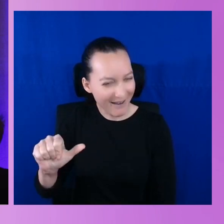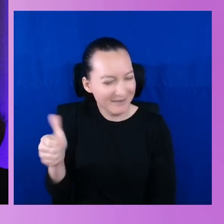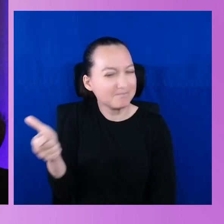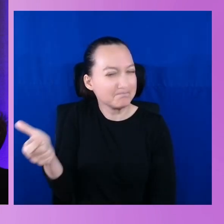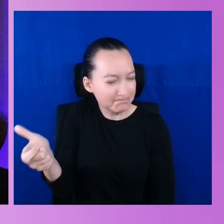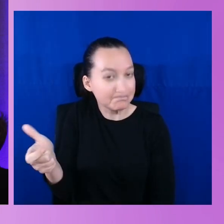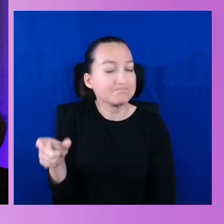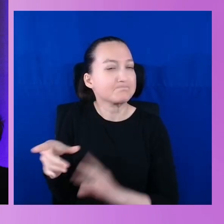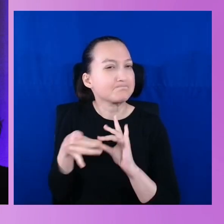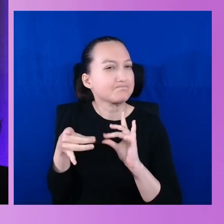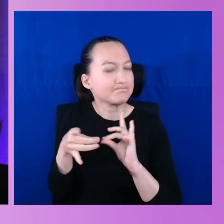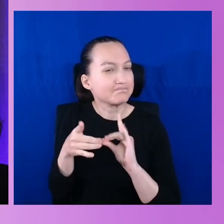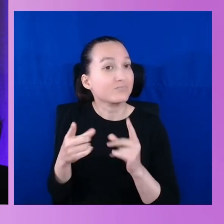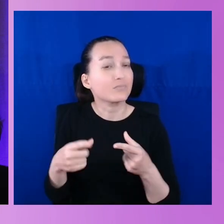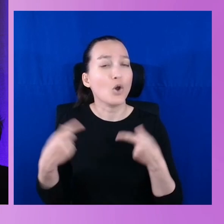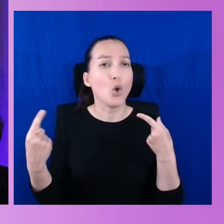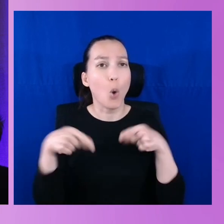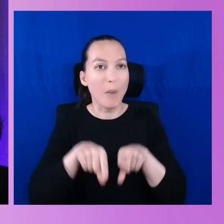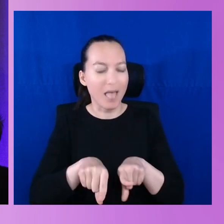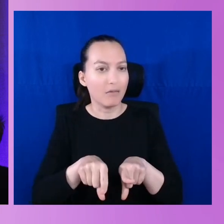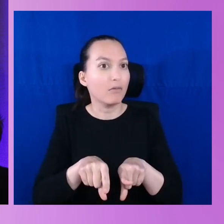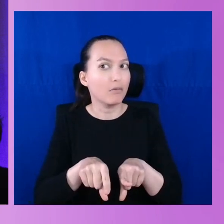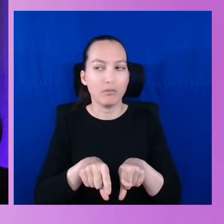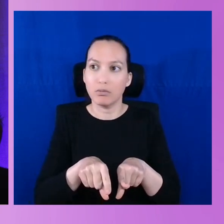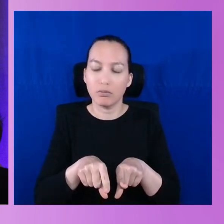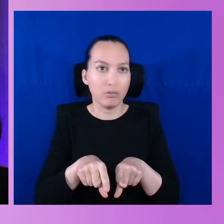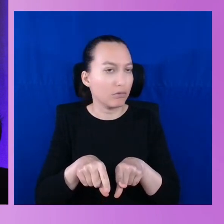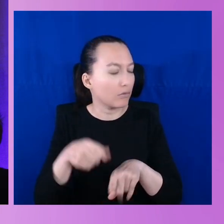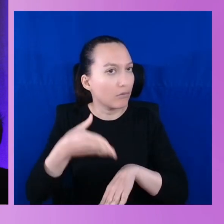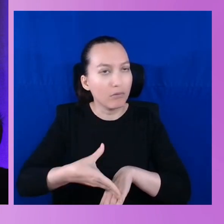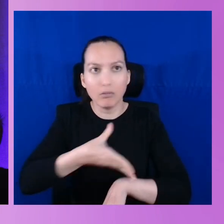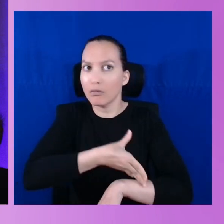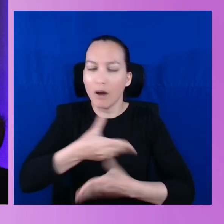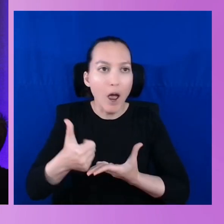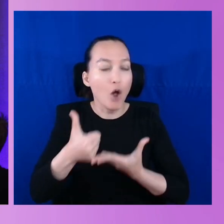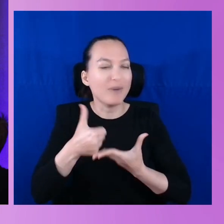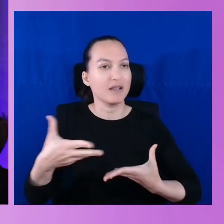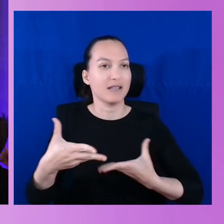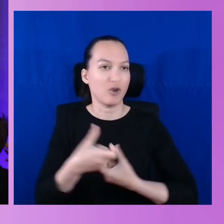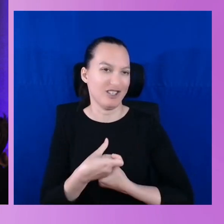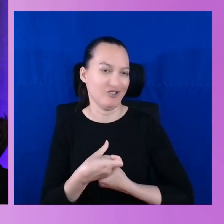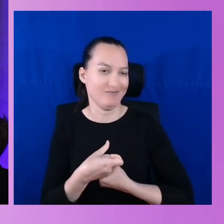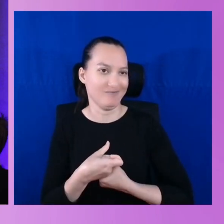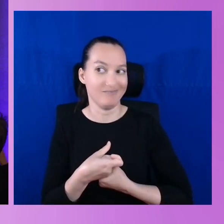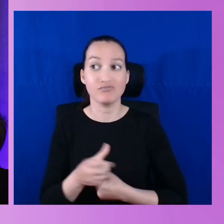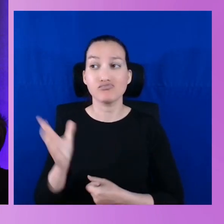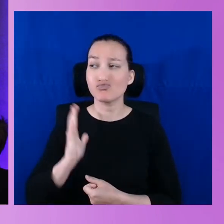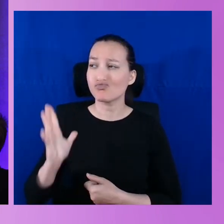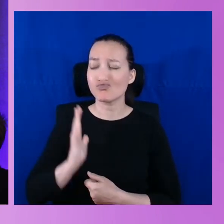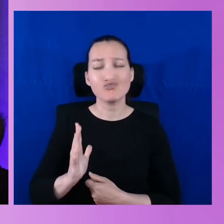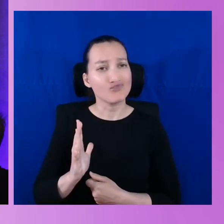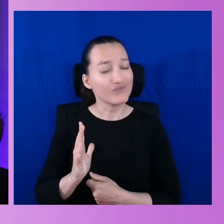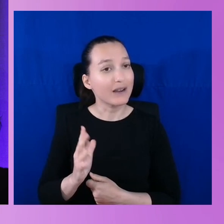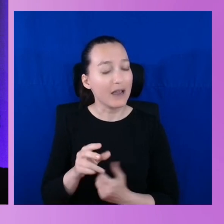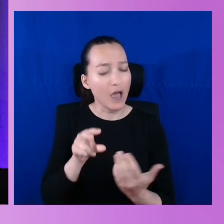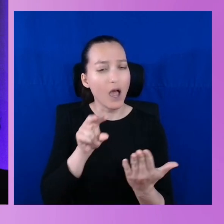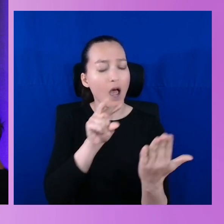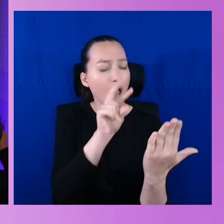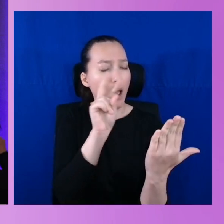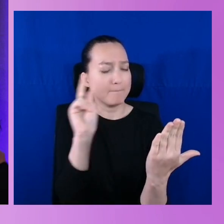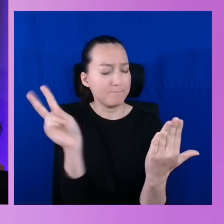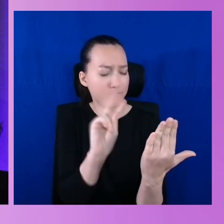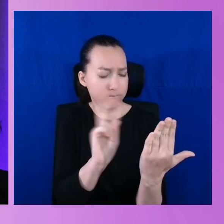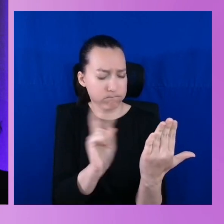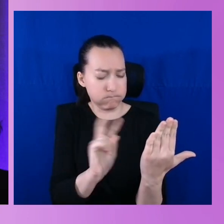talks about with Copilot that's been really helpful is this summarization. So he said what he used to do was he would scan the long